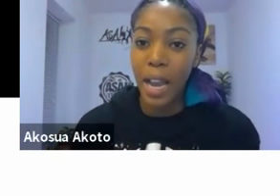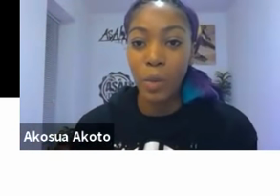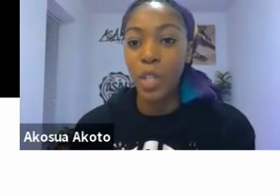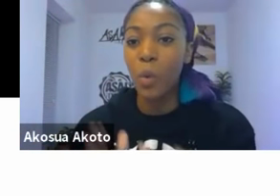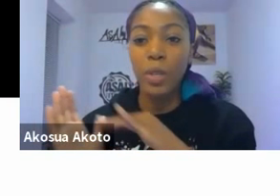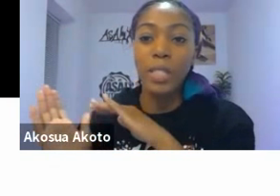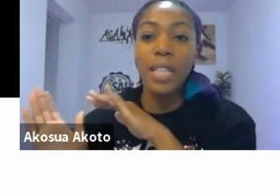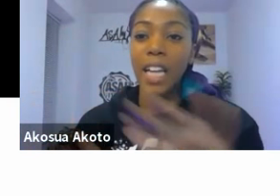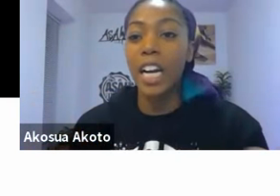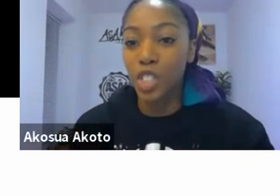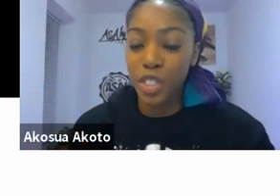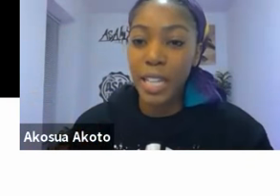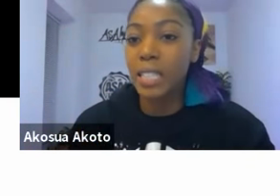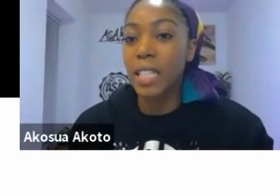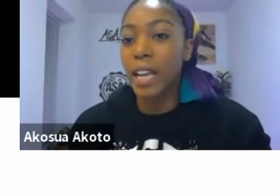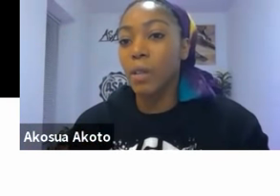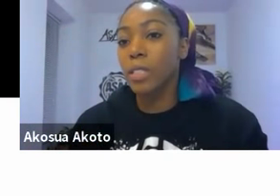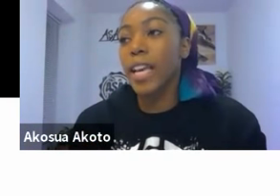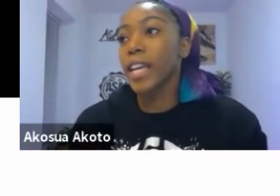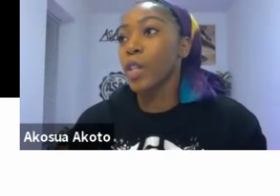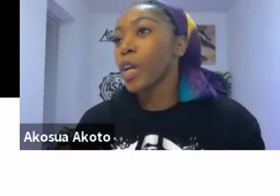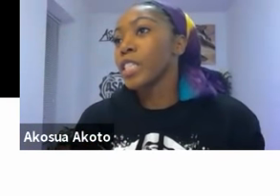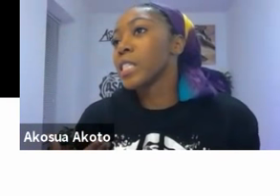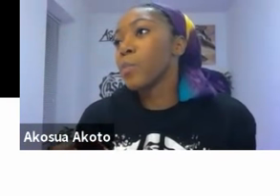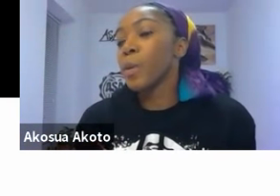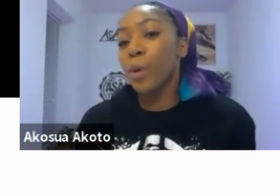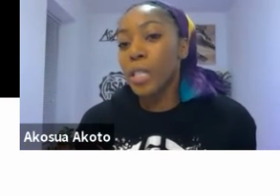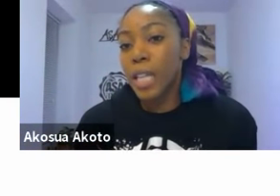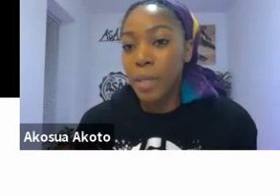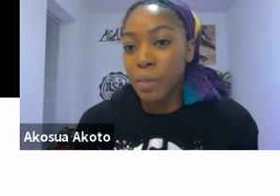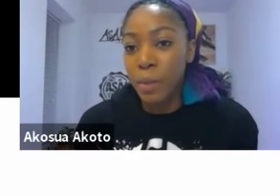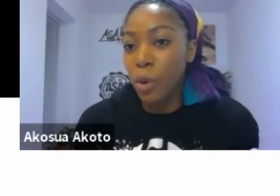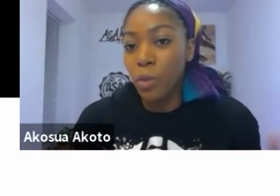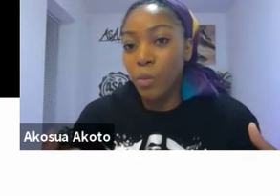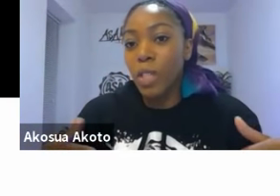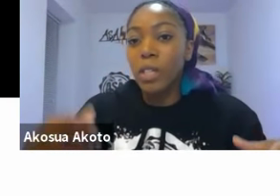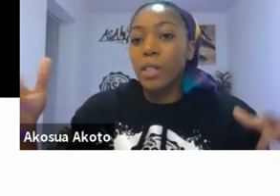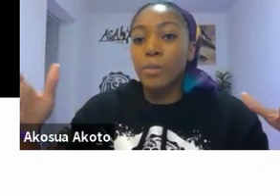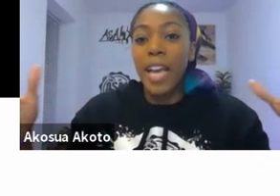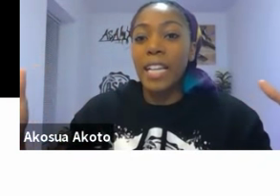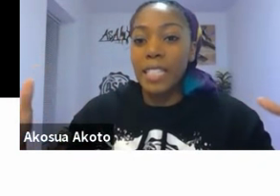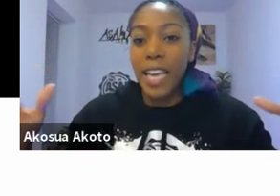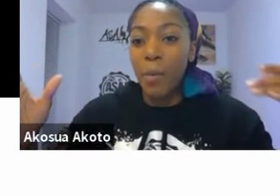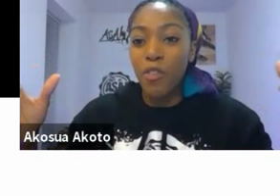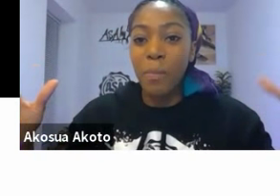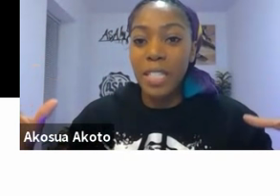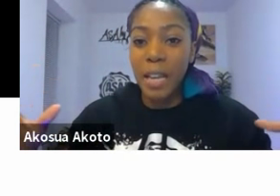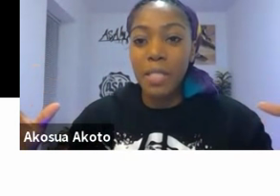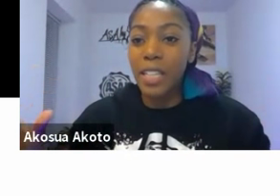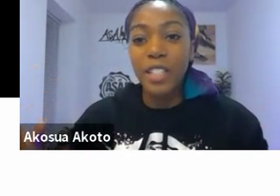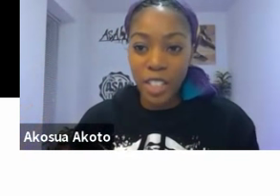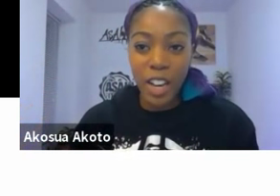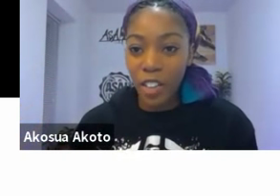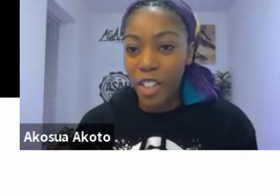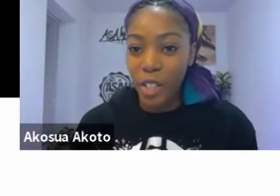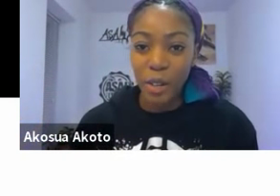your mind. It's not a country. That's like saying DC people are the same as BMO. We act the same, we're from the same